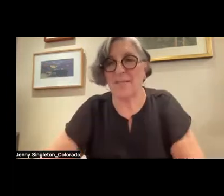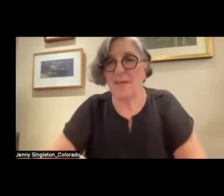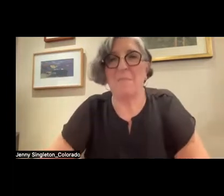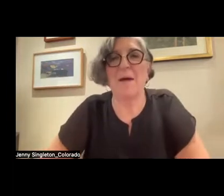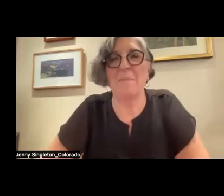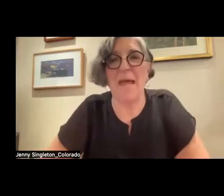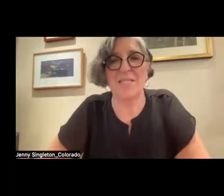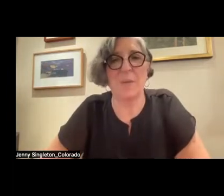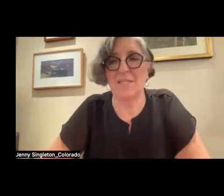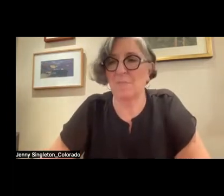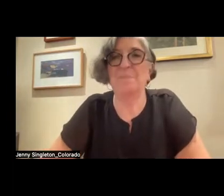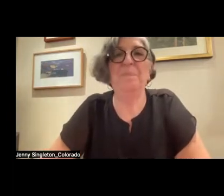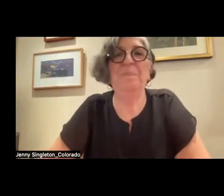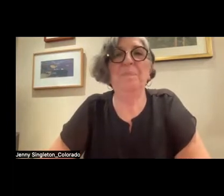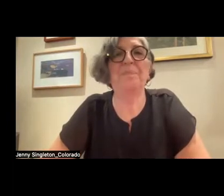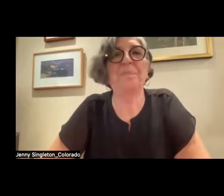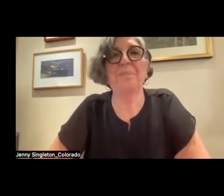that same aspect.